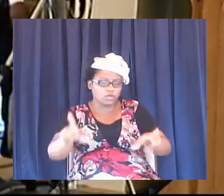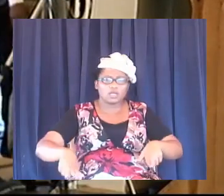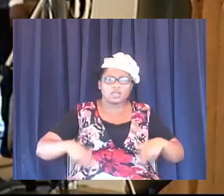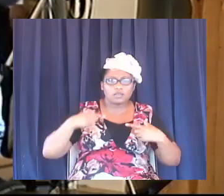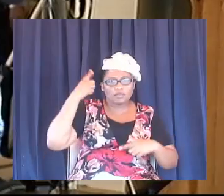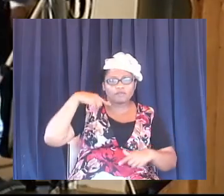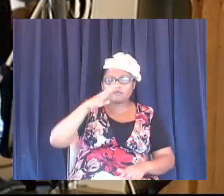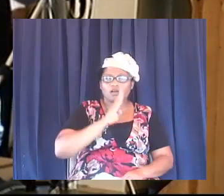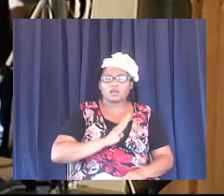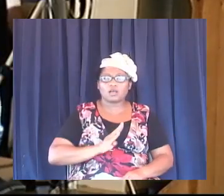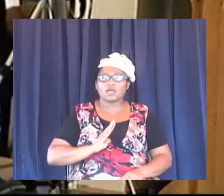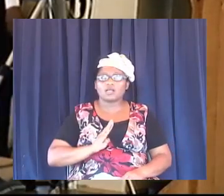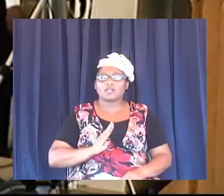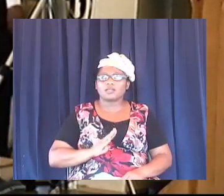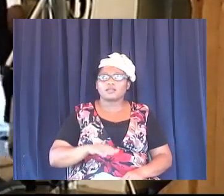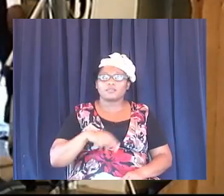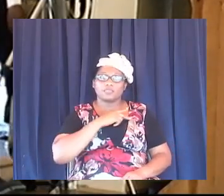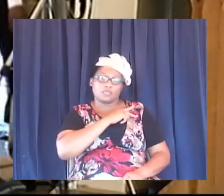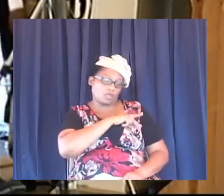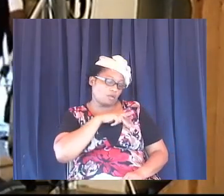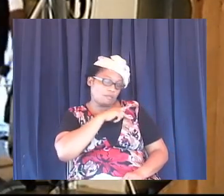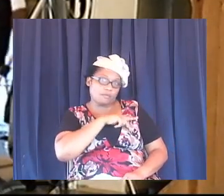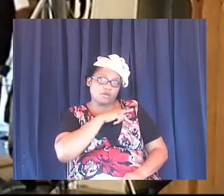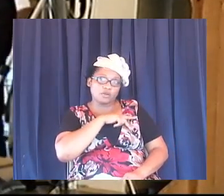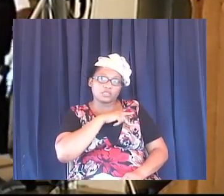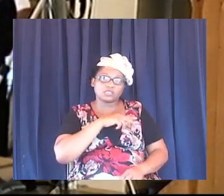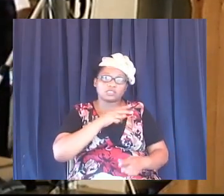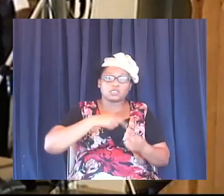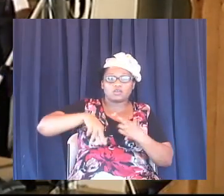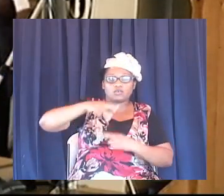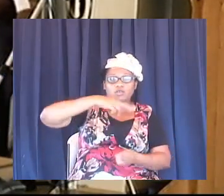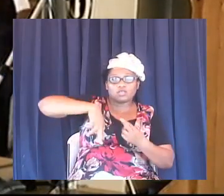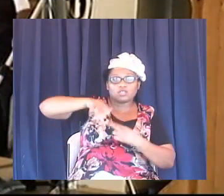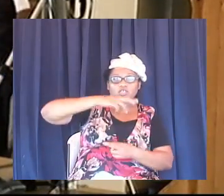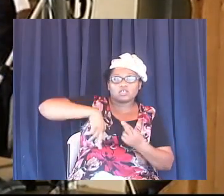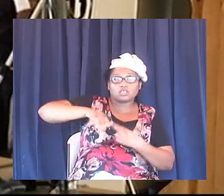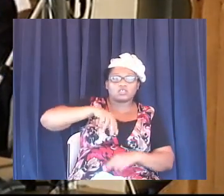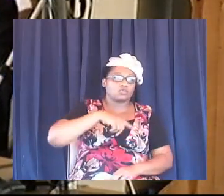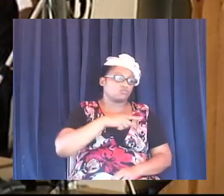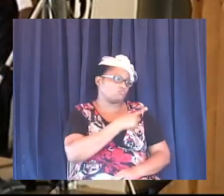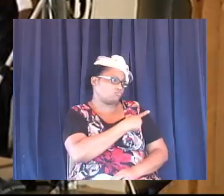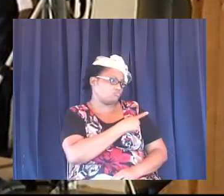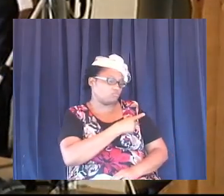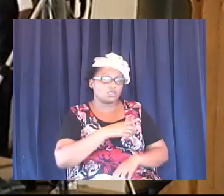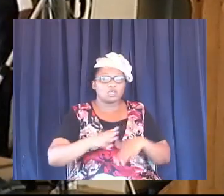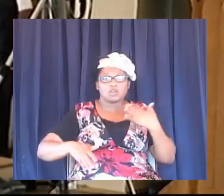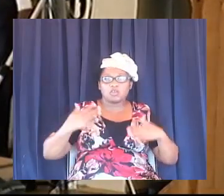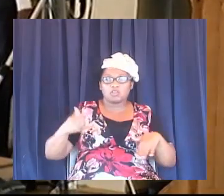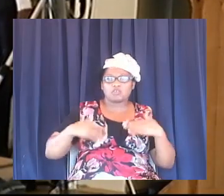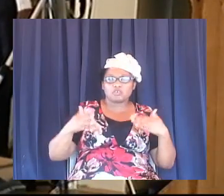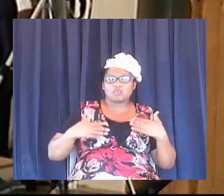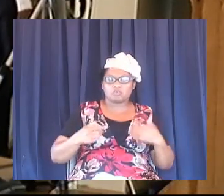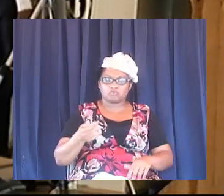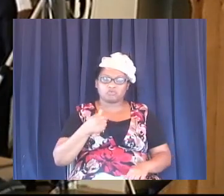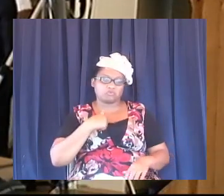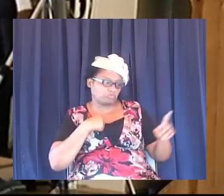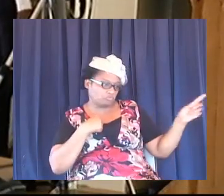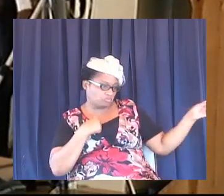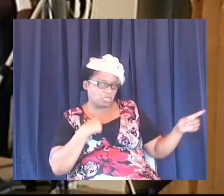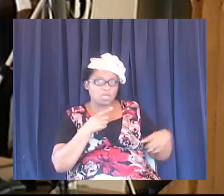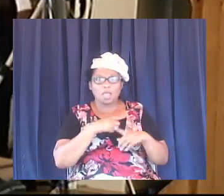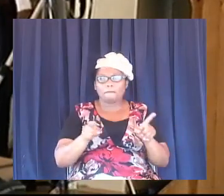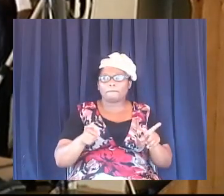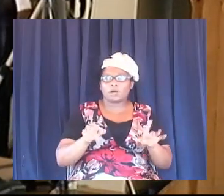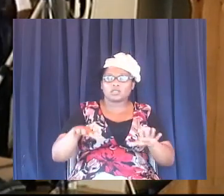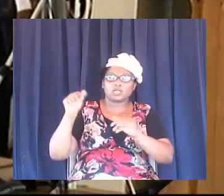personal relationship. You can encourage me, but it left up to me and my heart Amen. What I